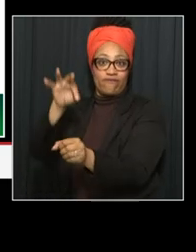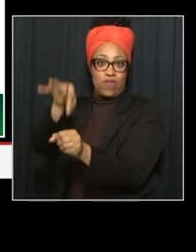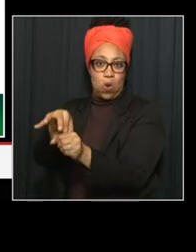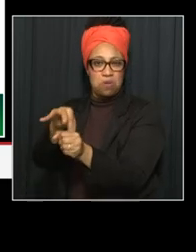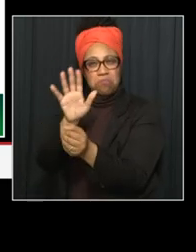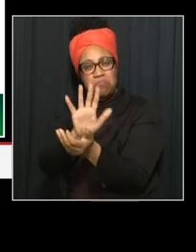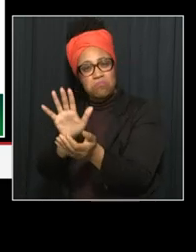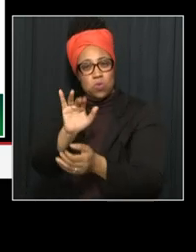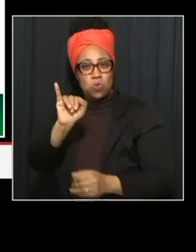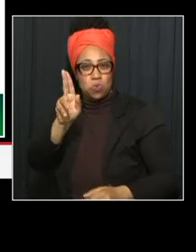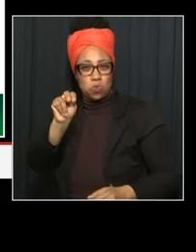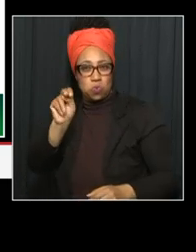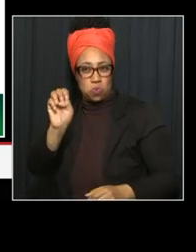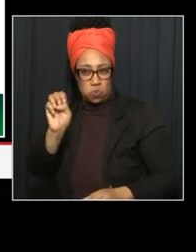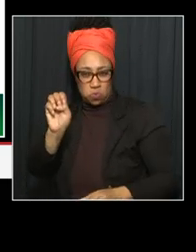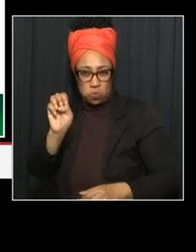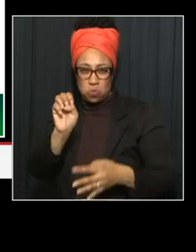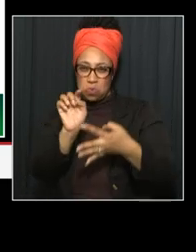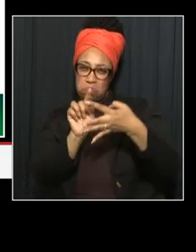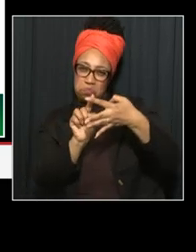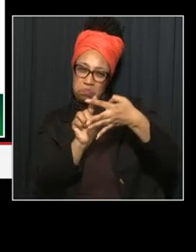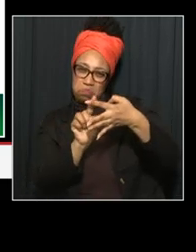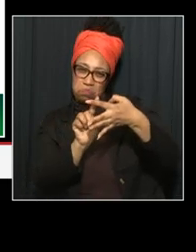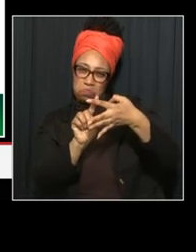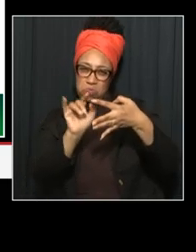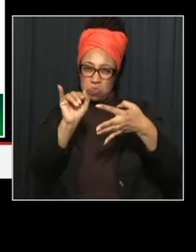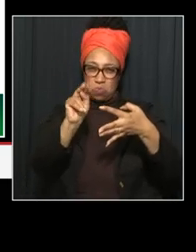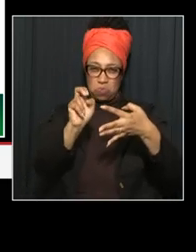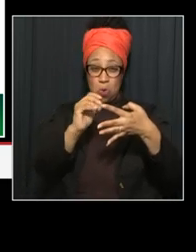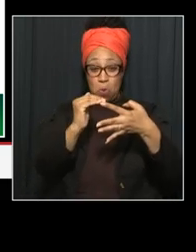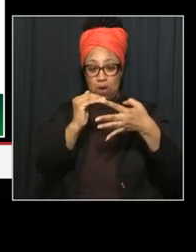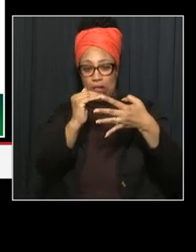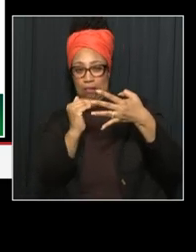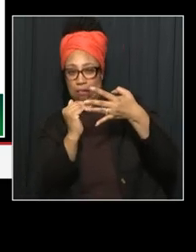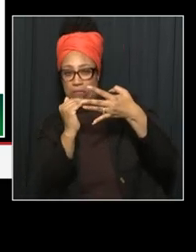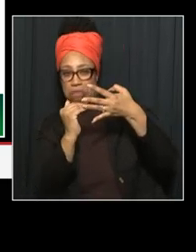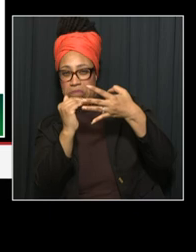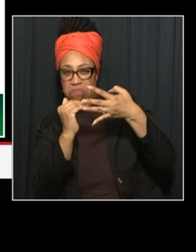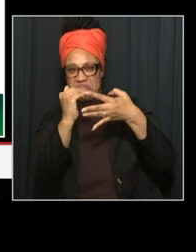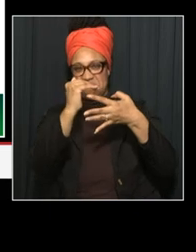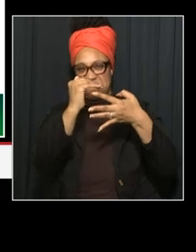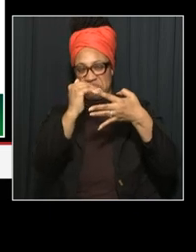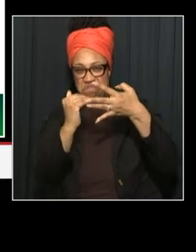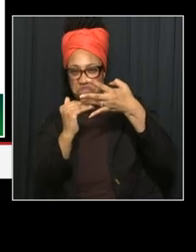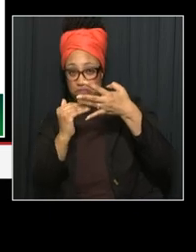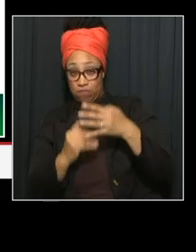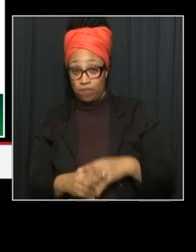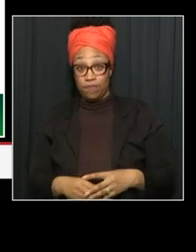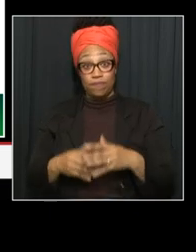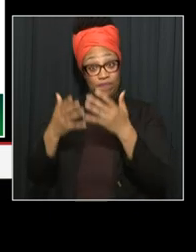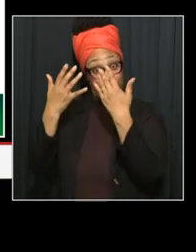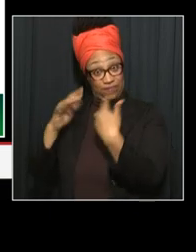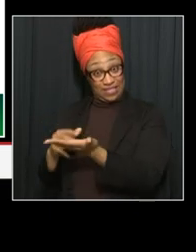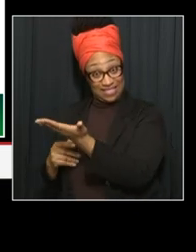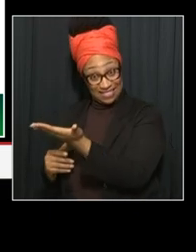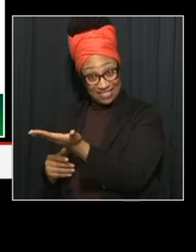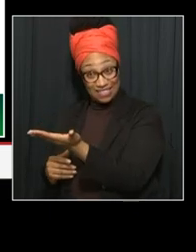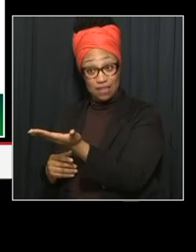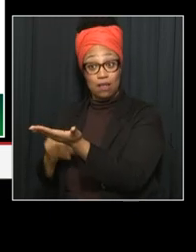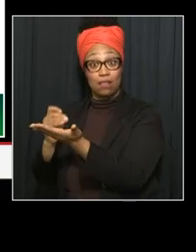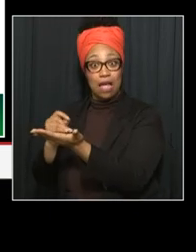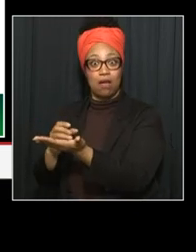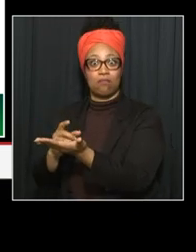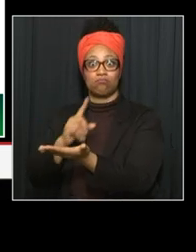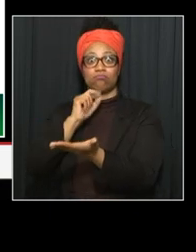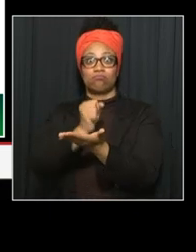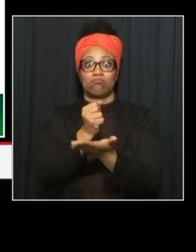unusual happens. The budget's finalized, it goes to Congress for review. Then we move into execution of the budget where we